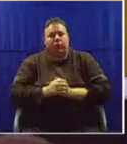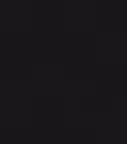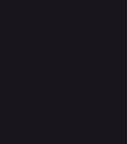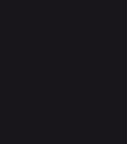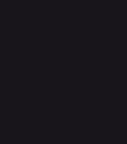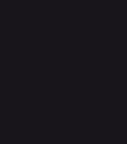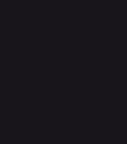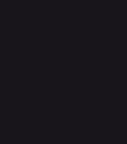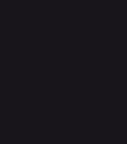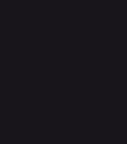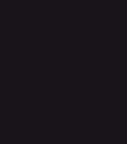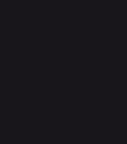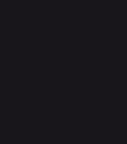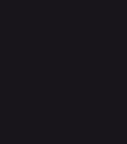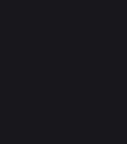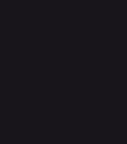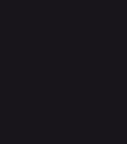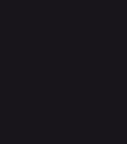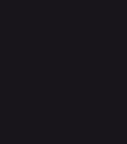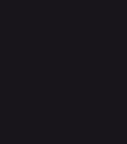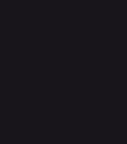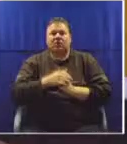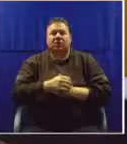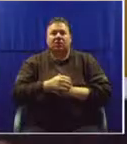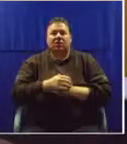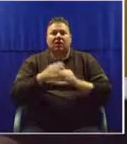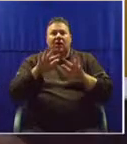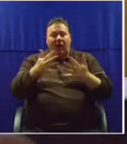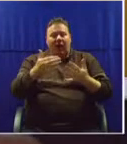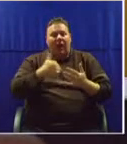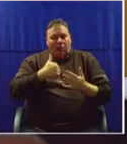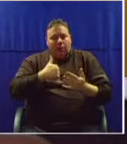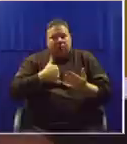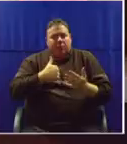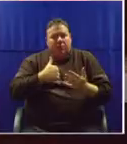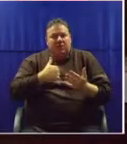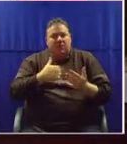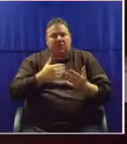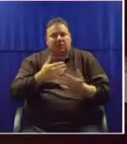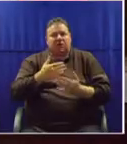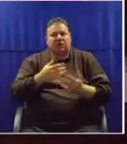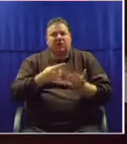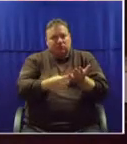Member. You've not. So allow me to address you.